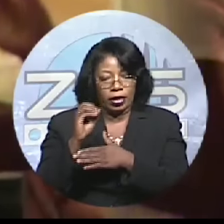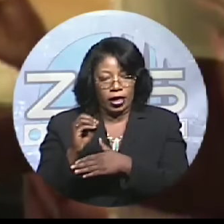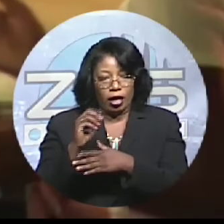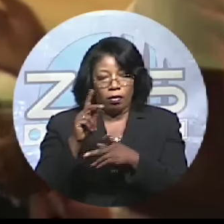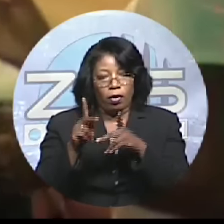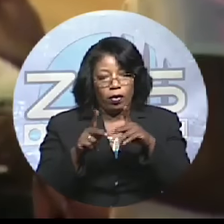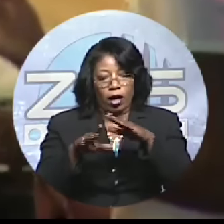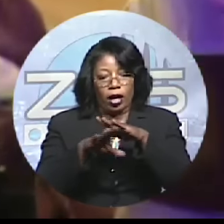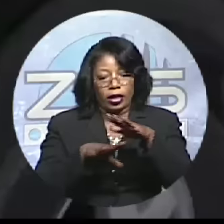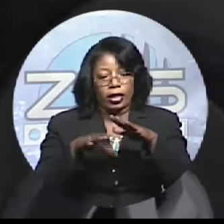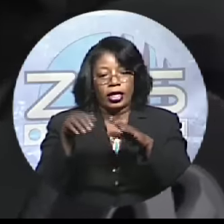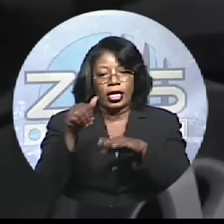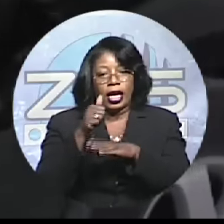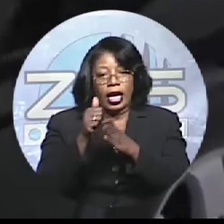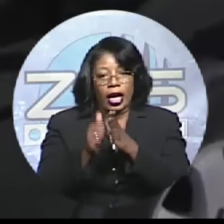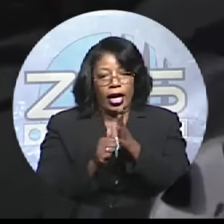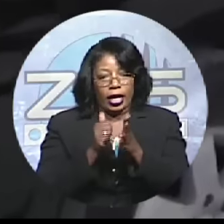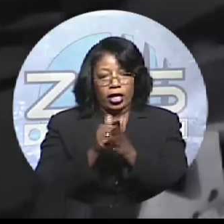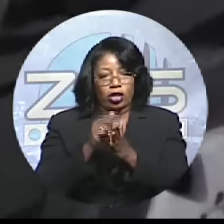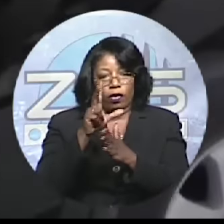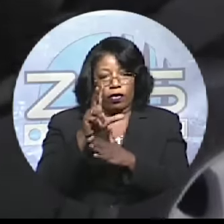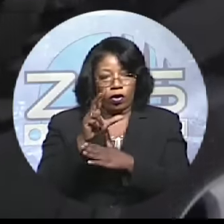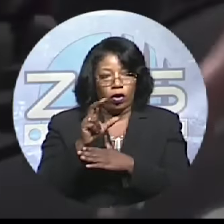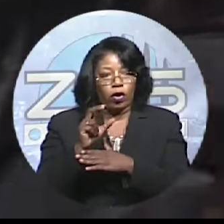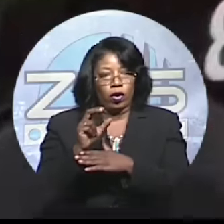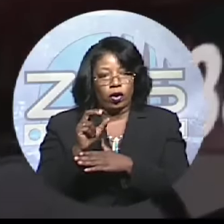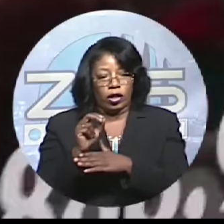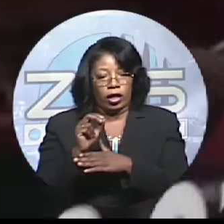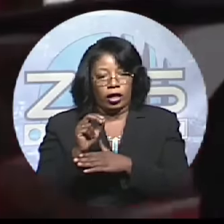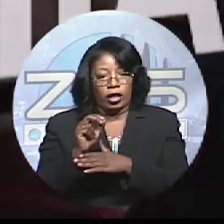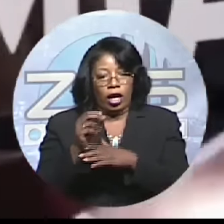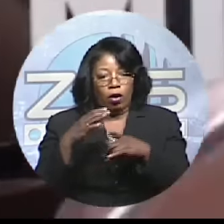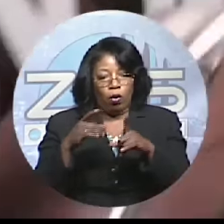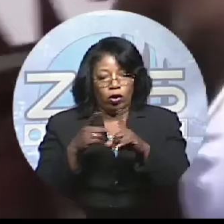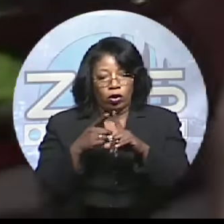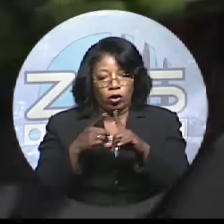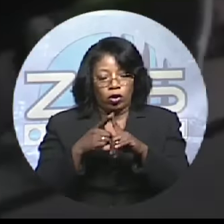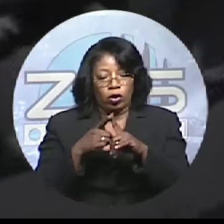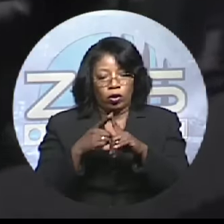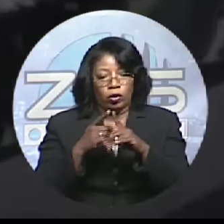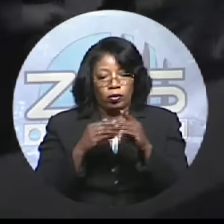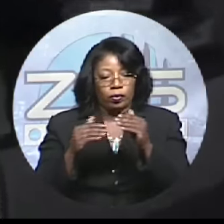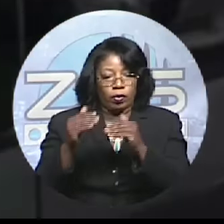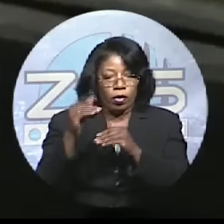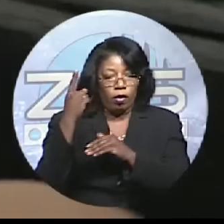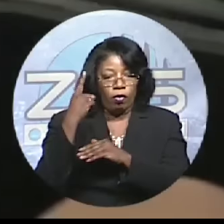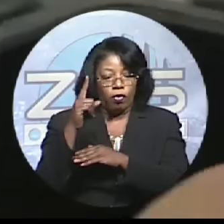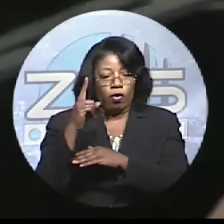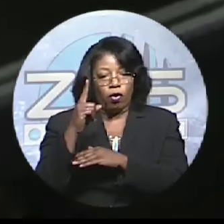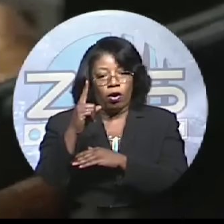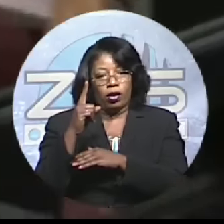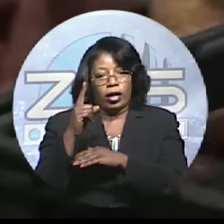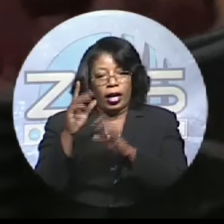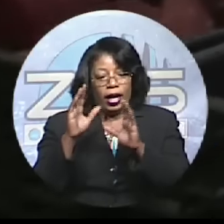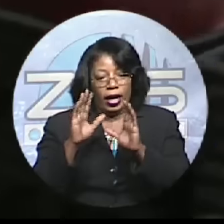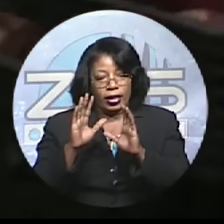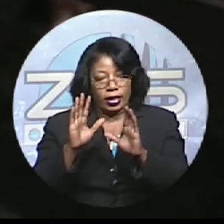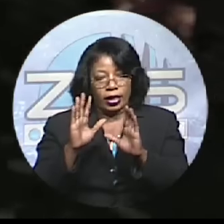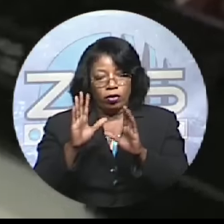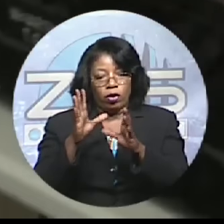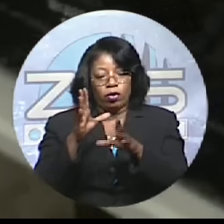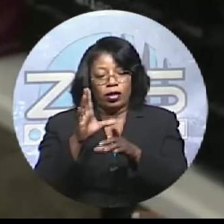under the age of 30 and a propensity among our youth for the pursuit of excellence in sports, art, music, and cultural endeavors, we must find